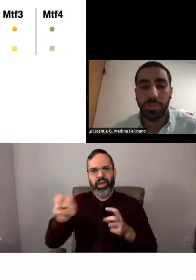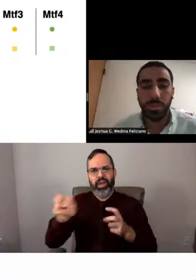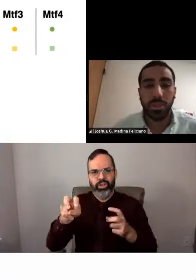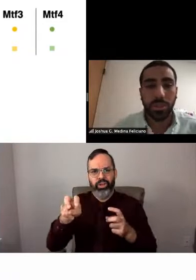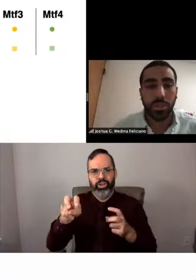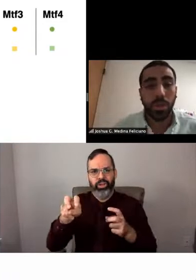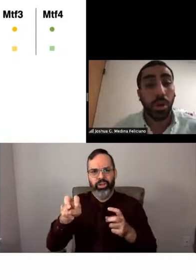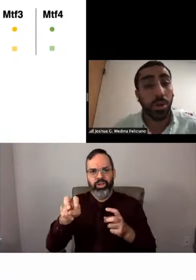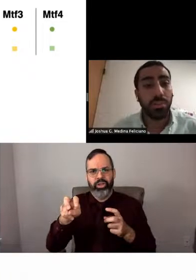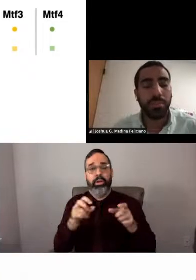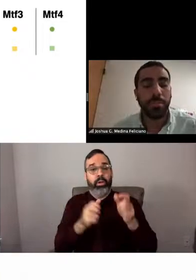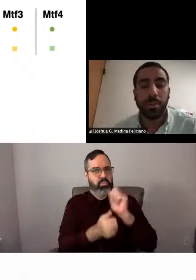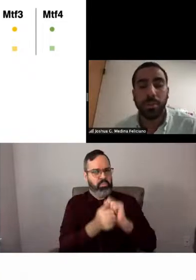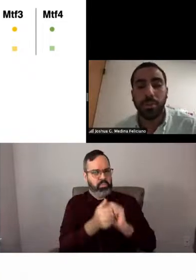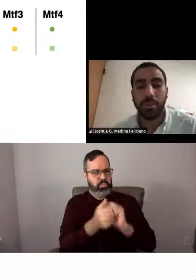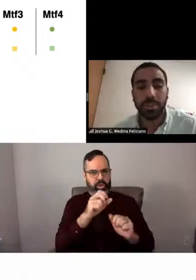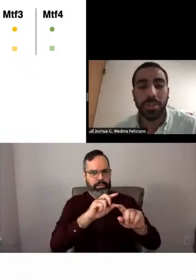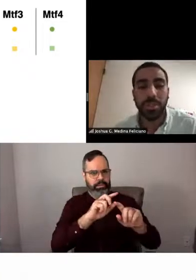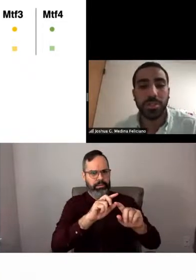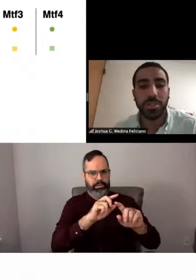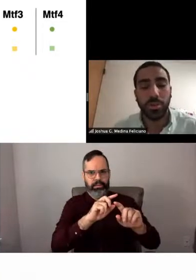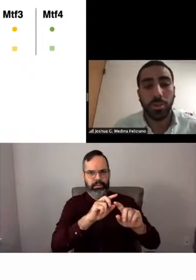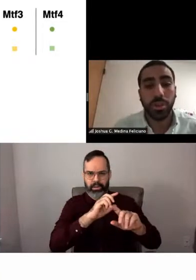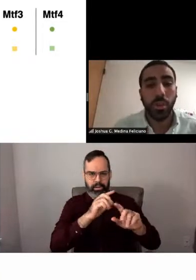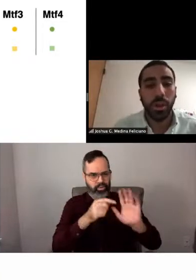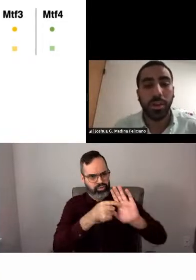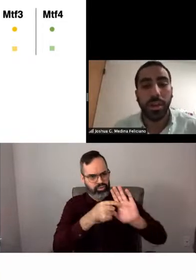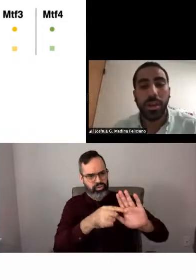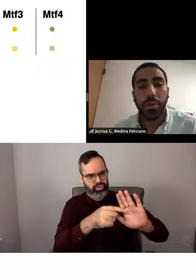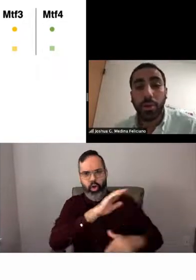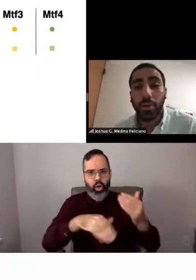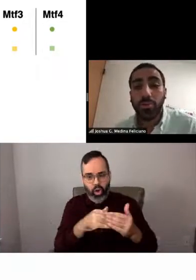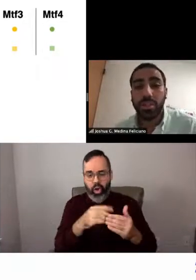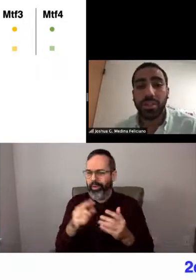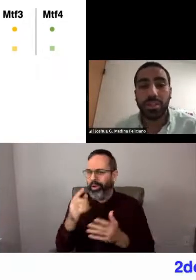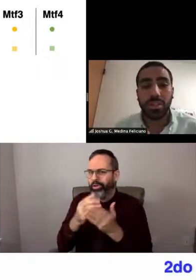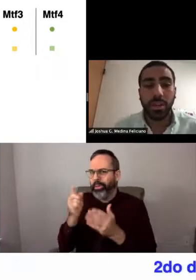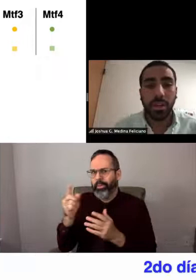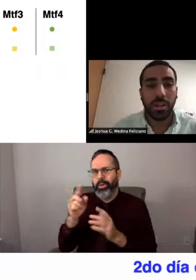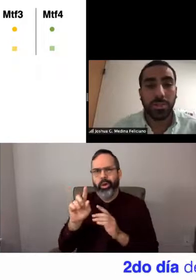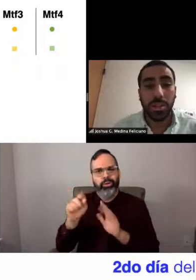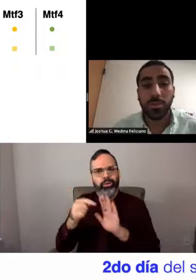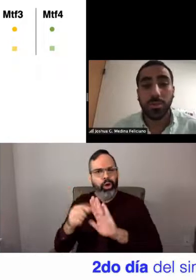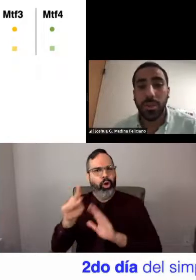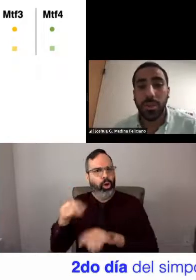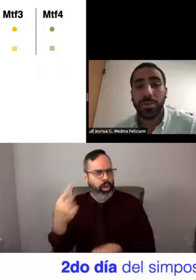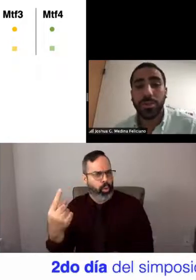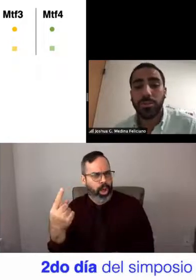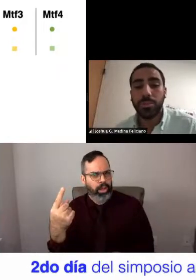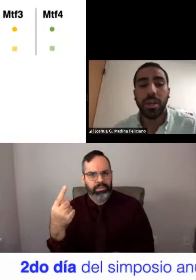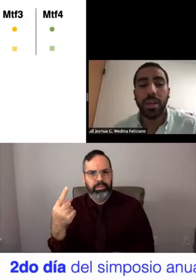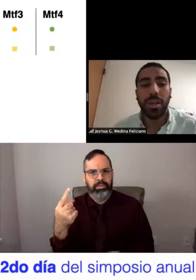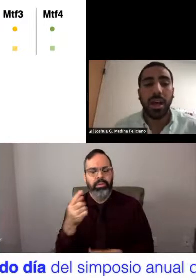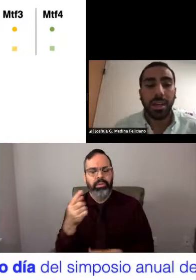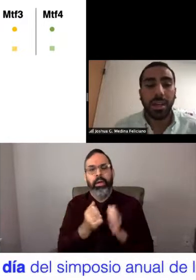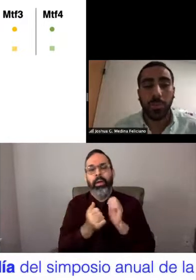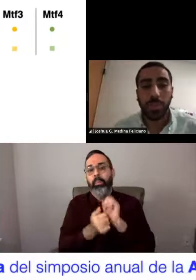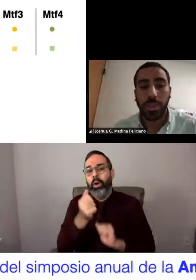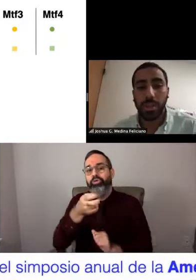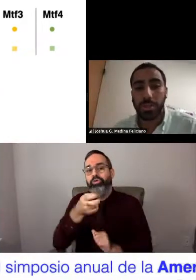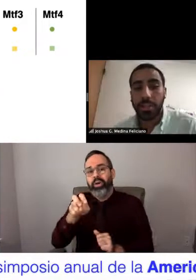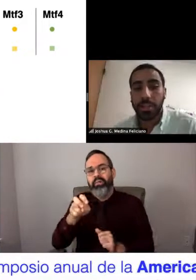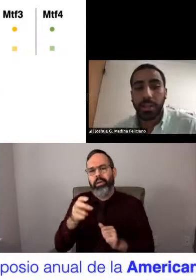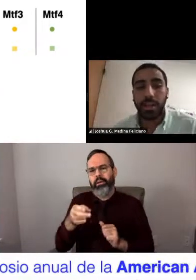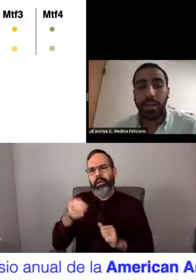only show, all the species showed only 1. Moreover, these transcripts appear to be highly